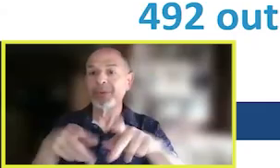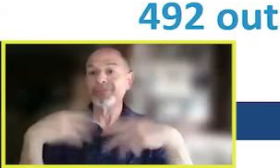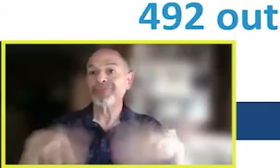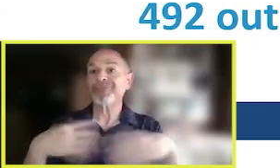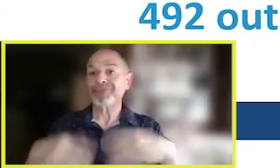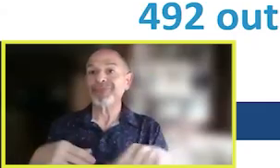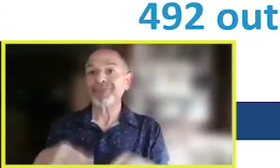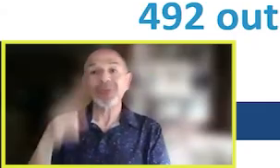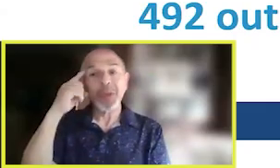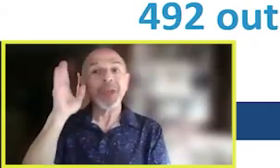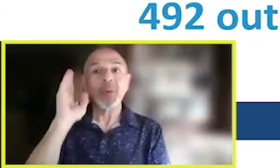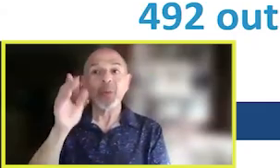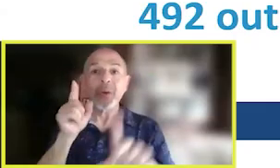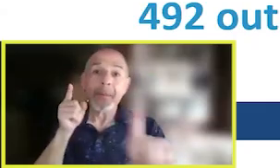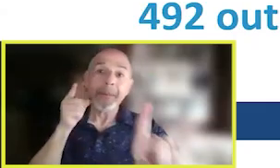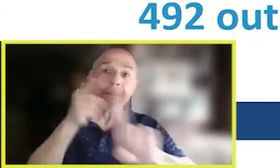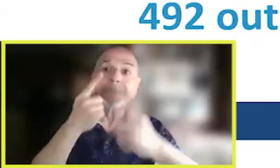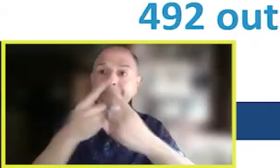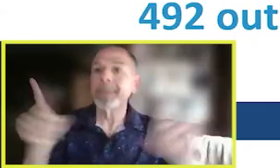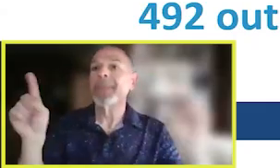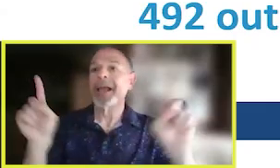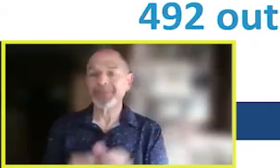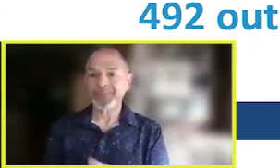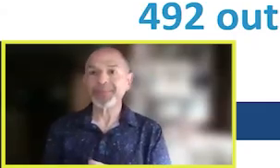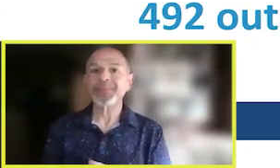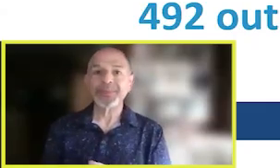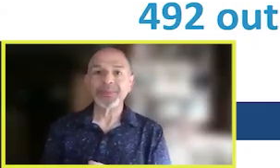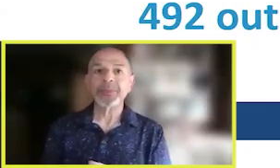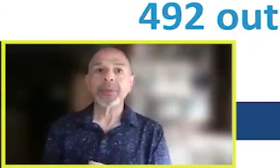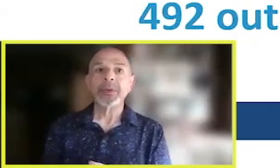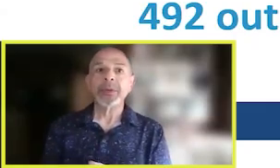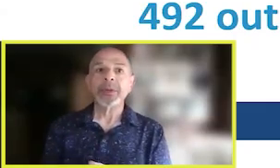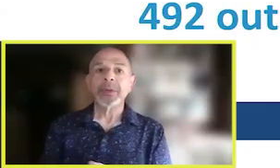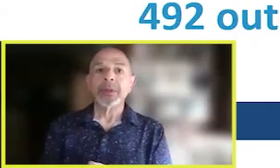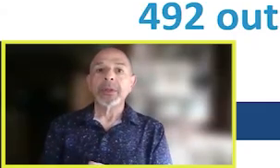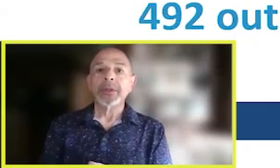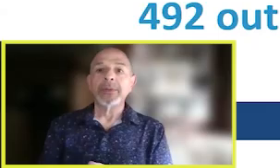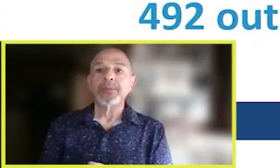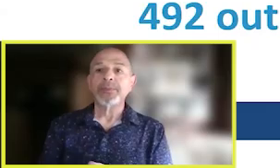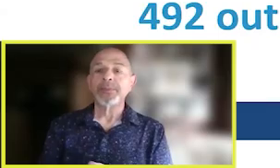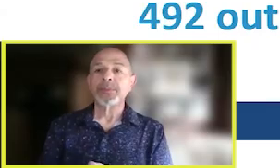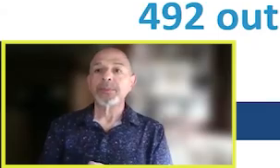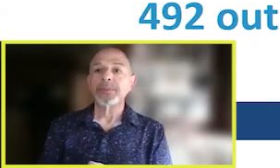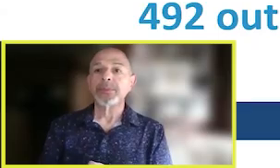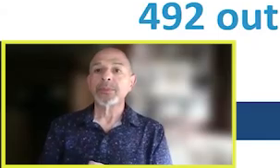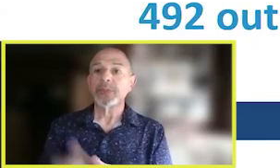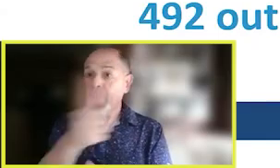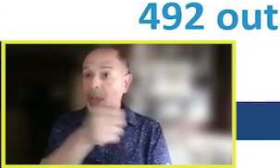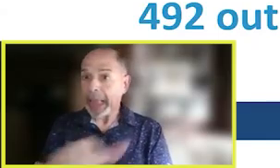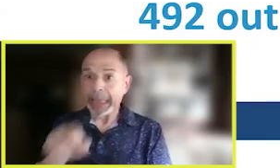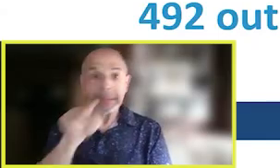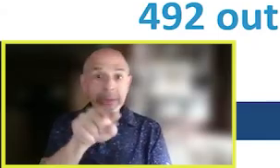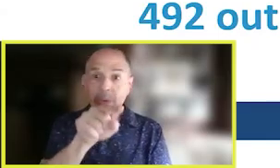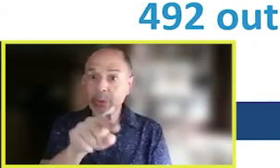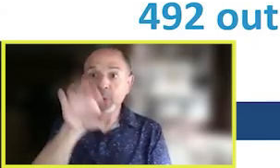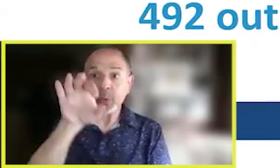we're going to make that target. I do want to stress that we will continue to really push for anybody in the system who wants